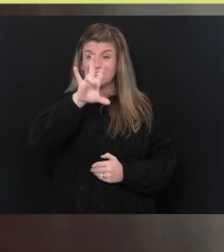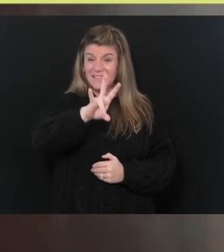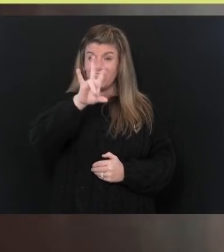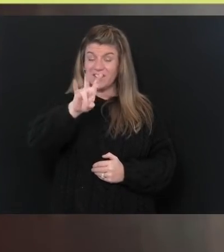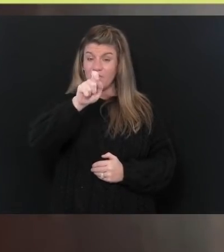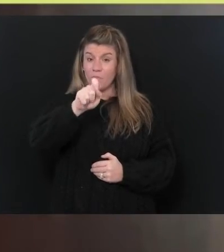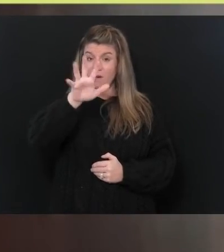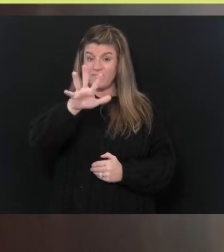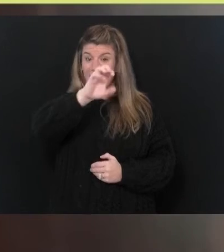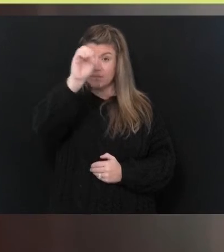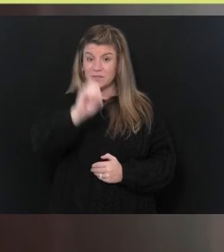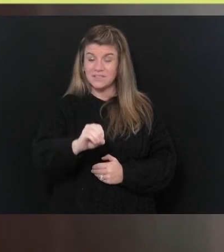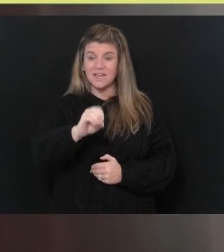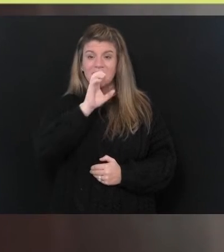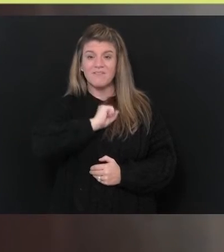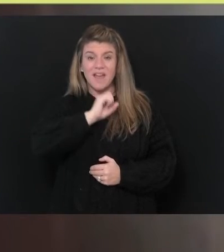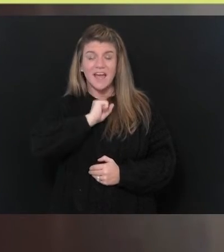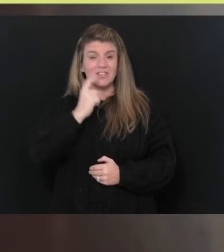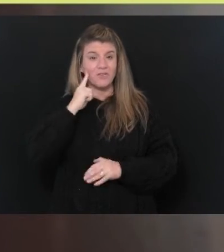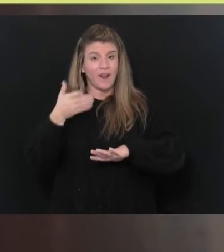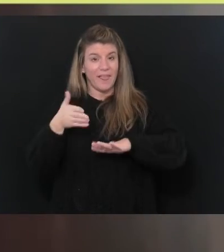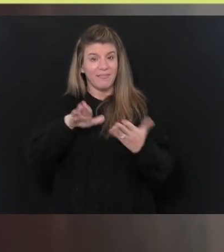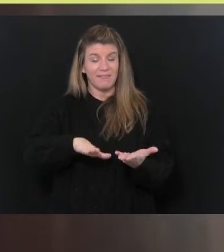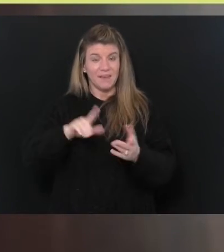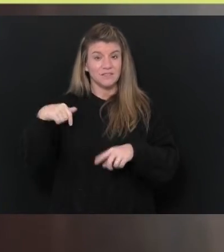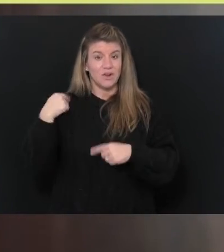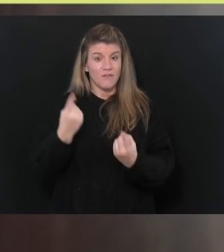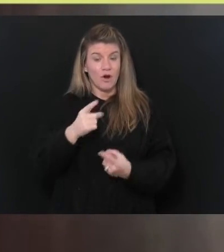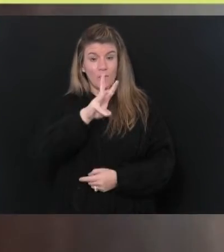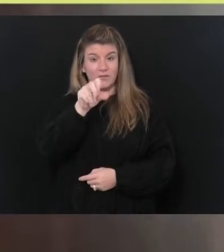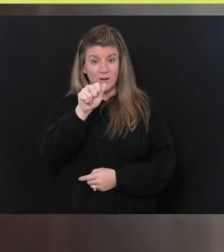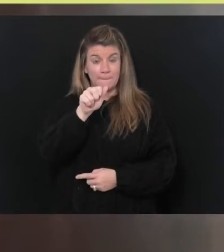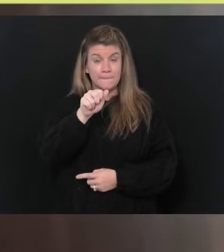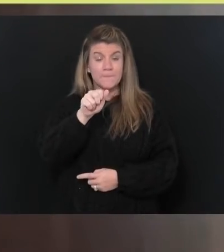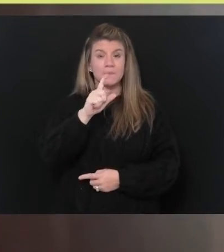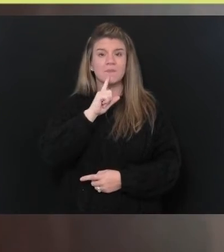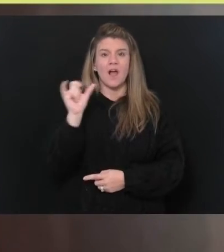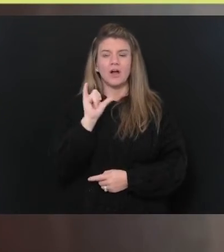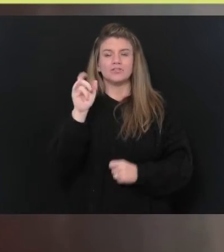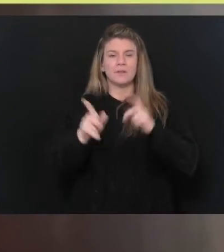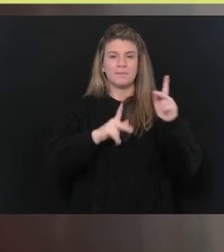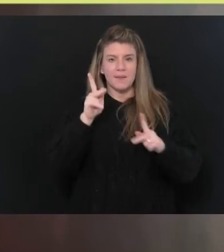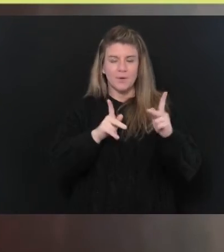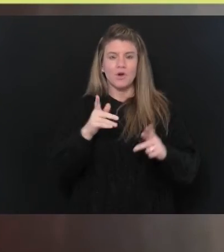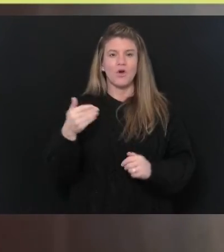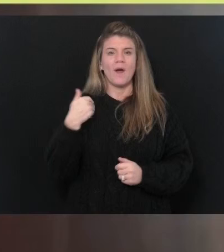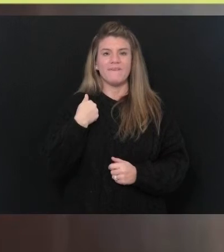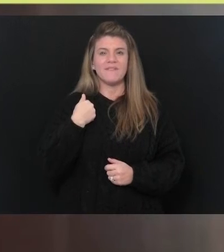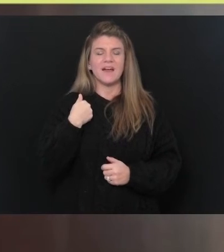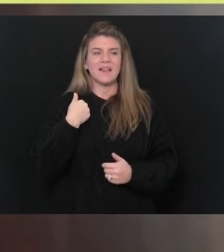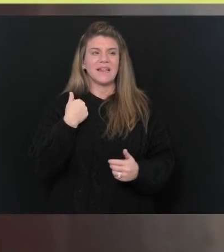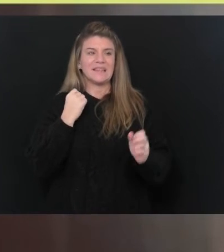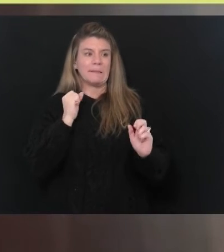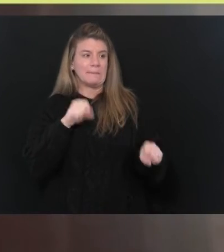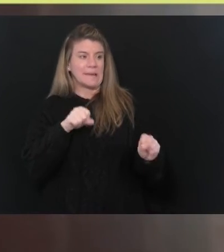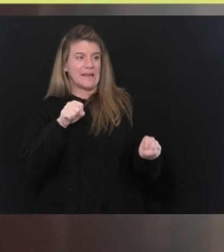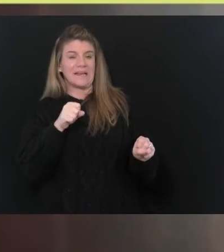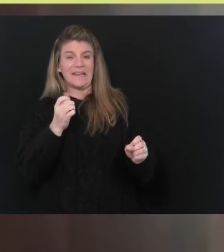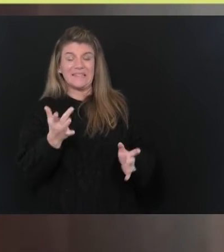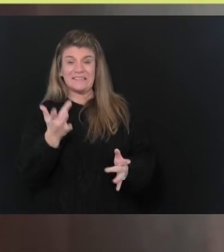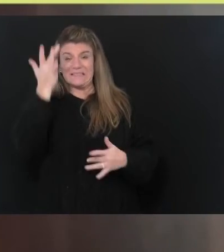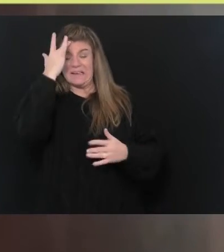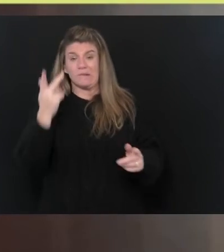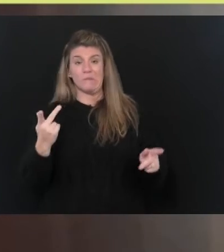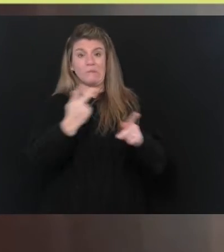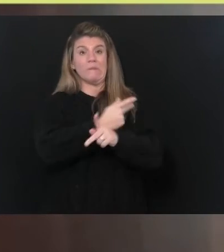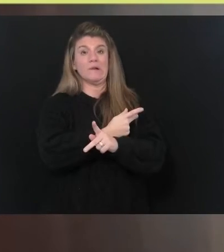77.5% of the ages that cover the deaths that we've seen in West Virginia, and also are the people that have the tendency to get sickest,